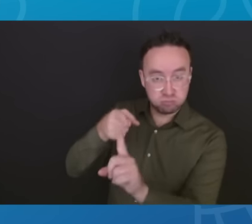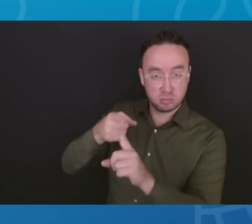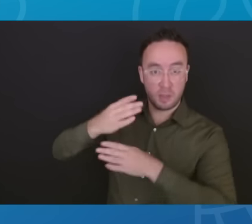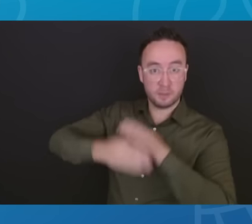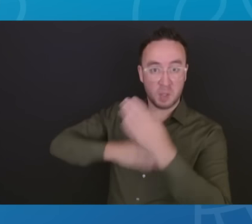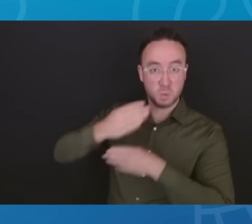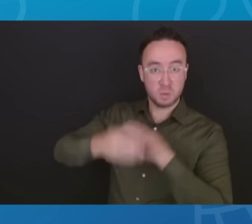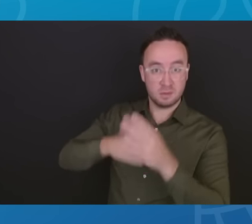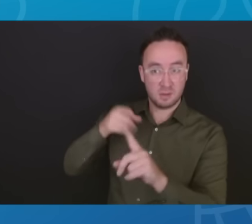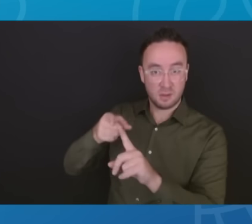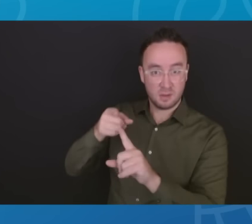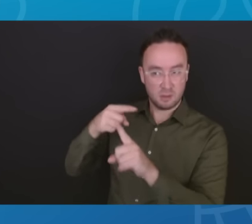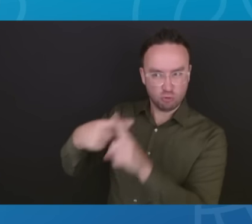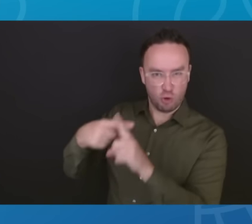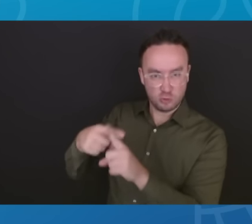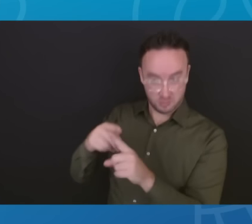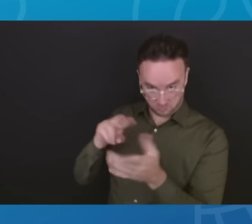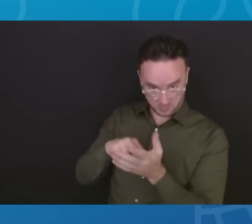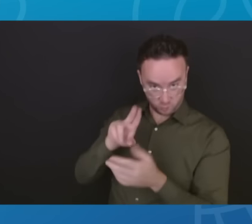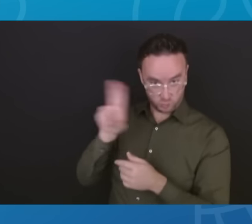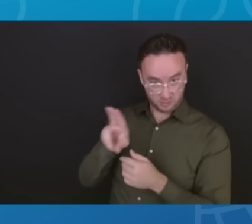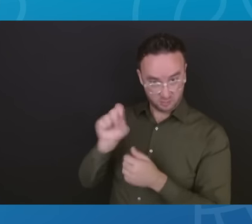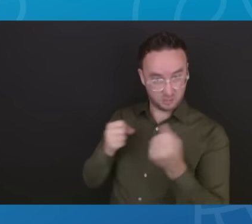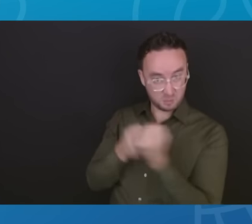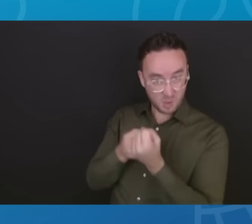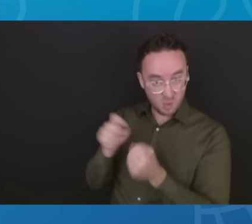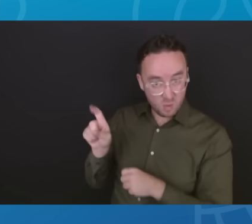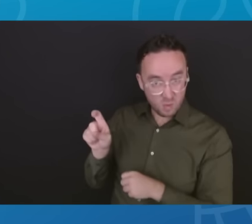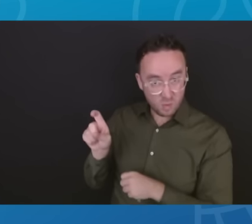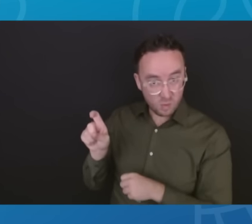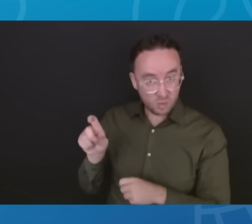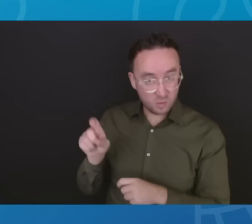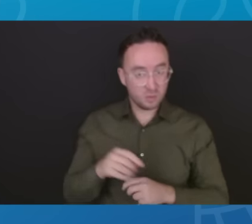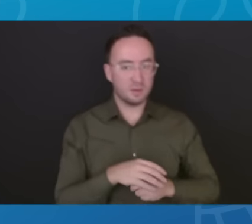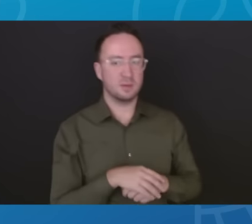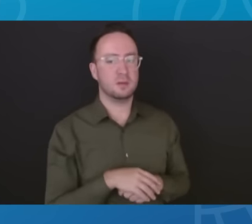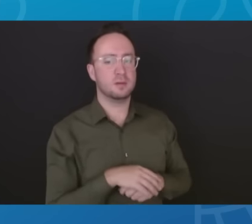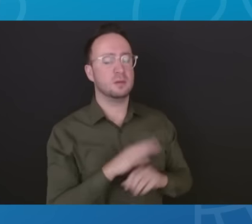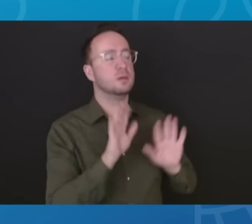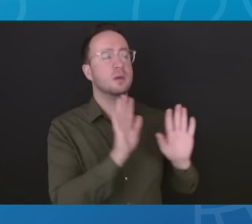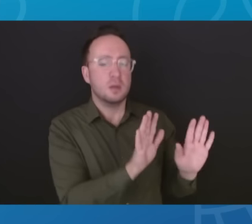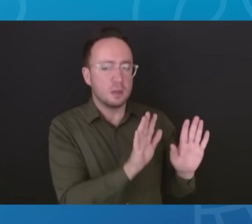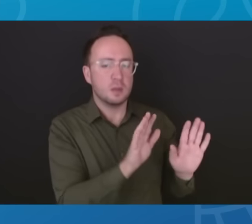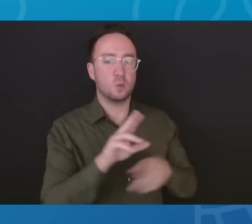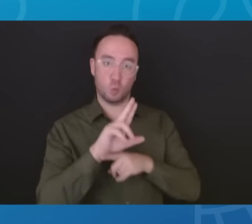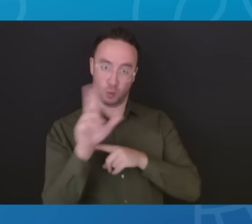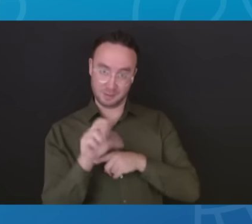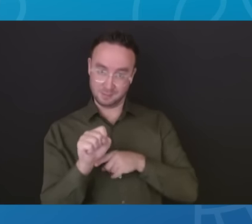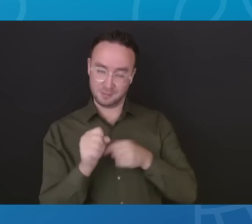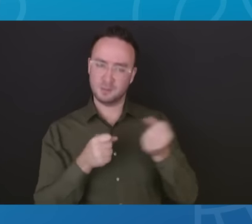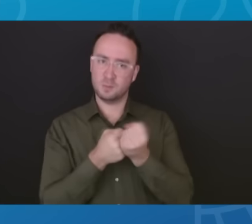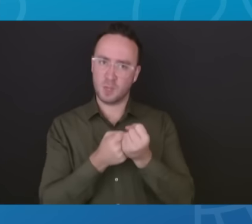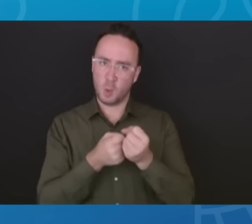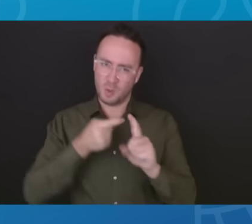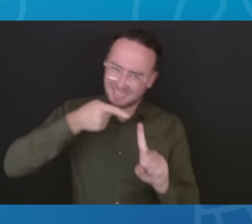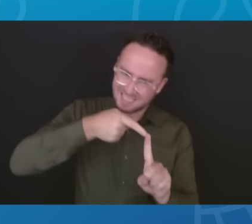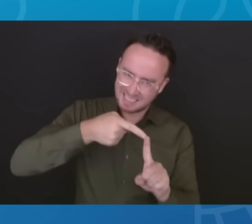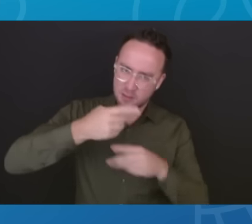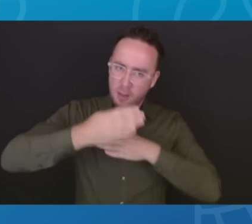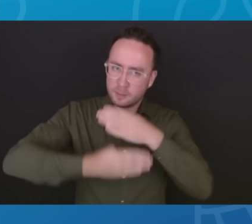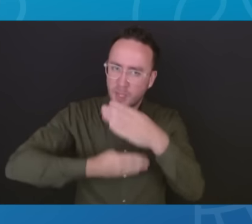them targeting Hezbollah, but of course we expect them to target Hezbollah in a way that complies with international humanitarian law and that